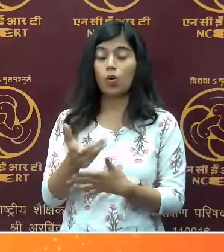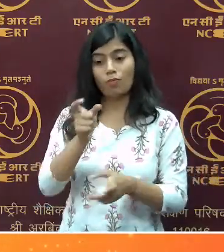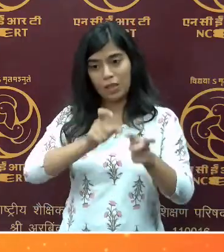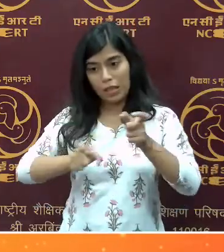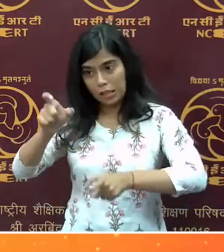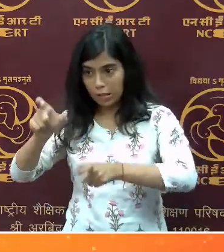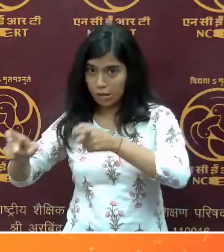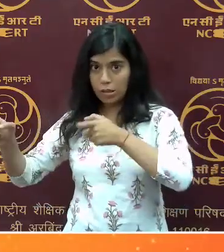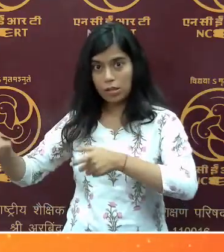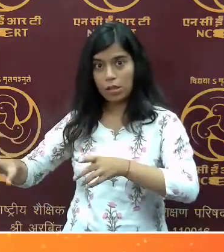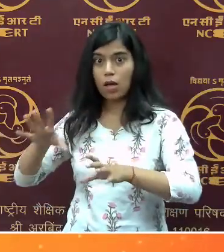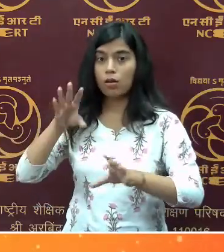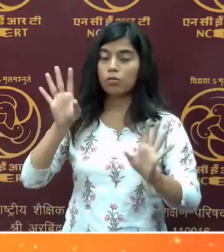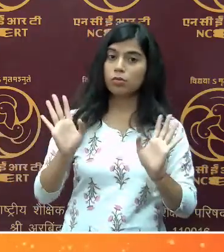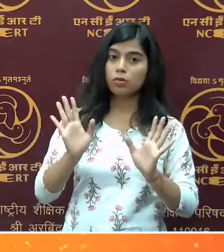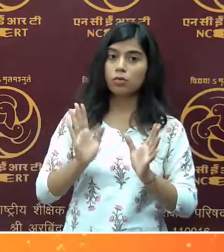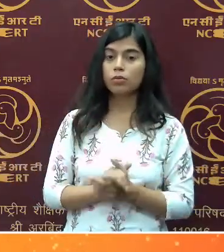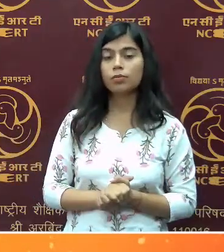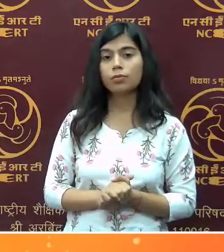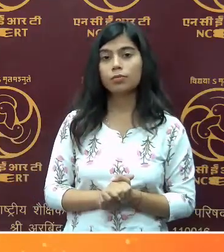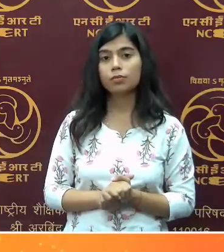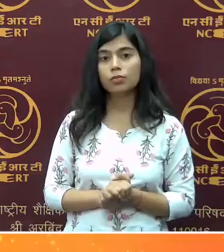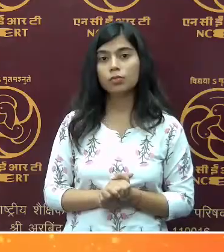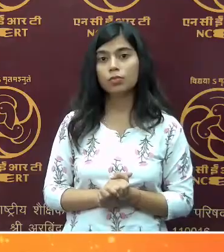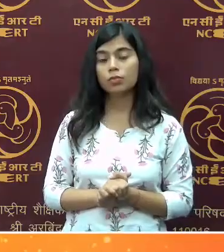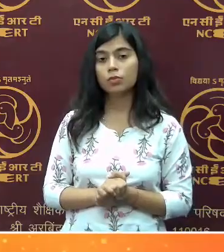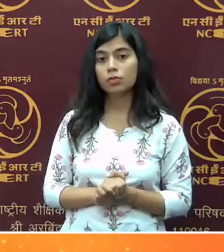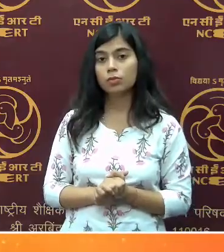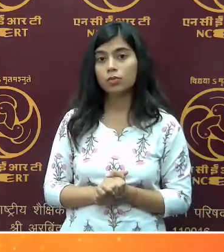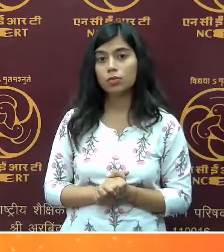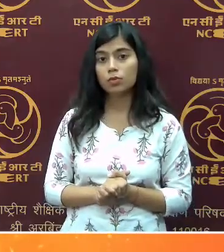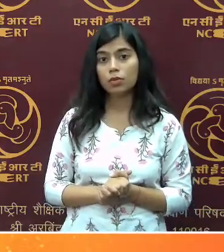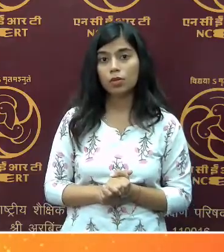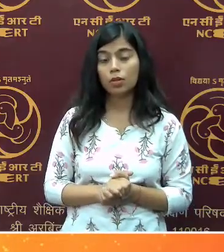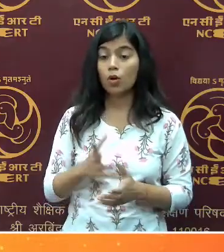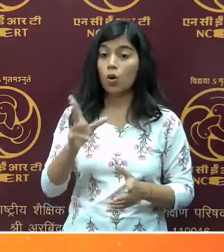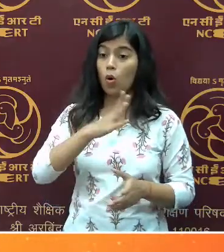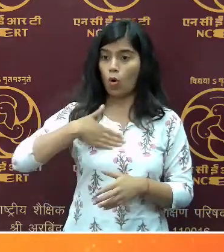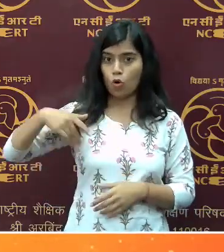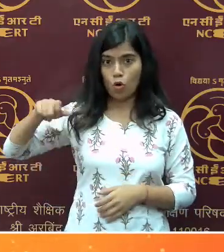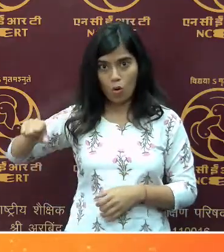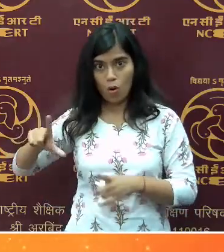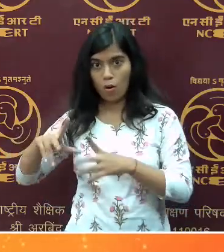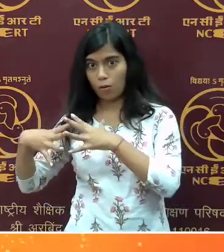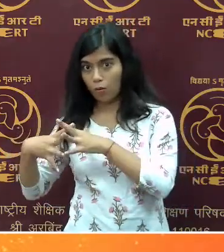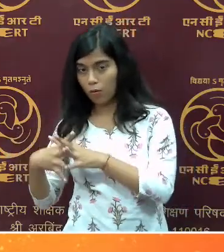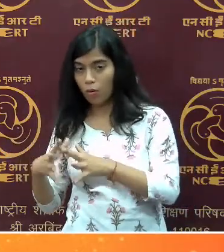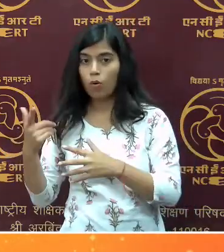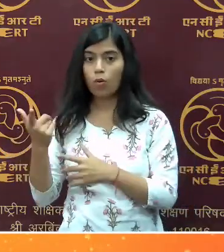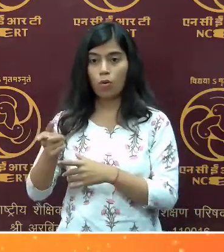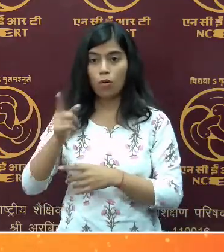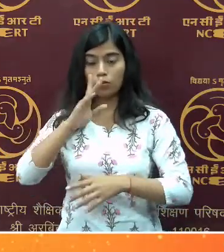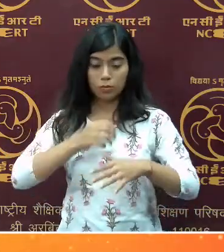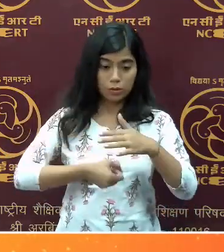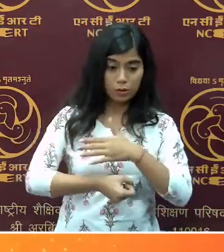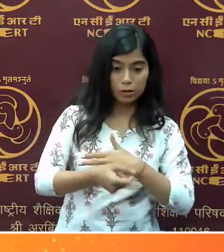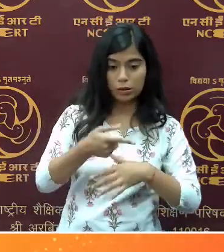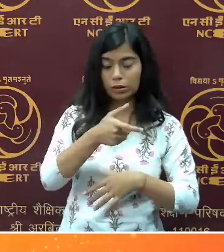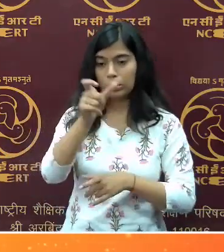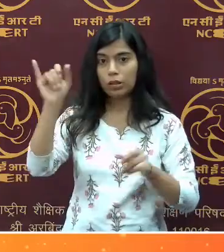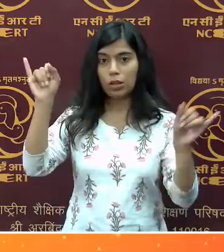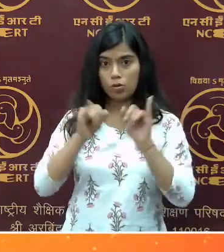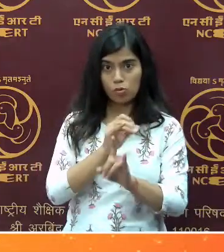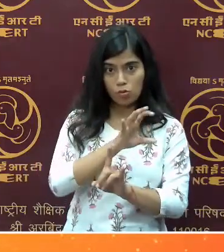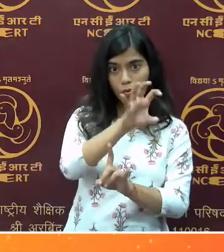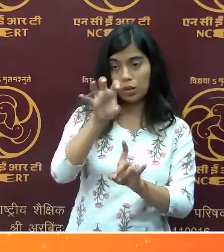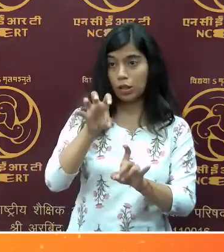of India only, and fundamental rights are enforceable through the court of law, means no one can violate, including state, the